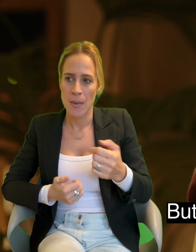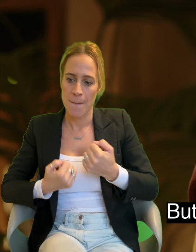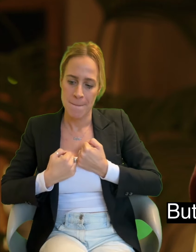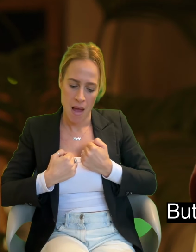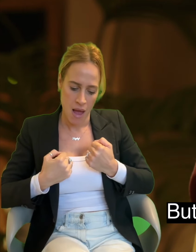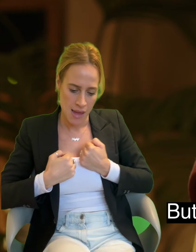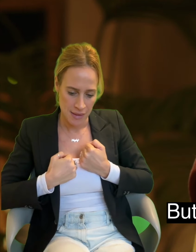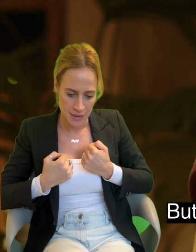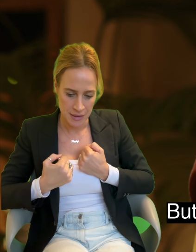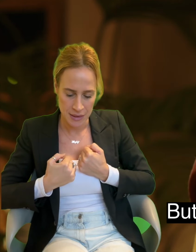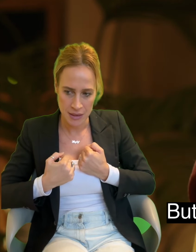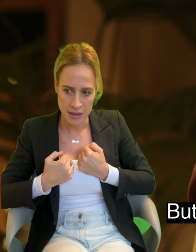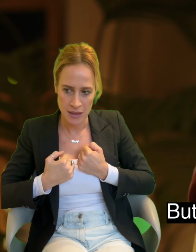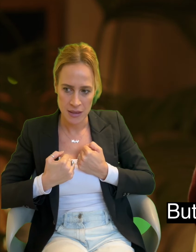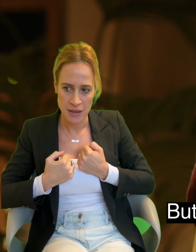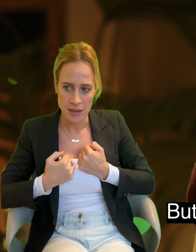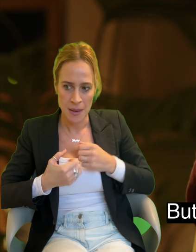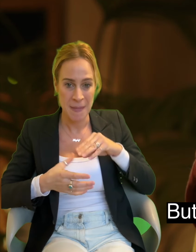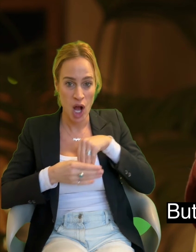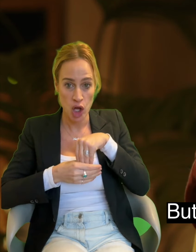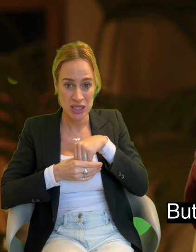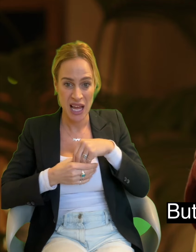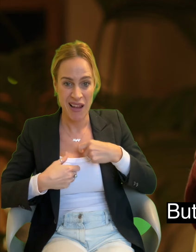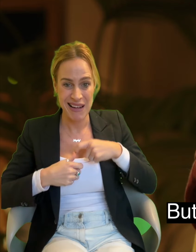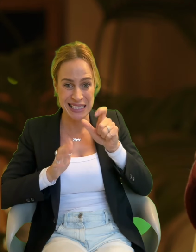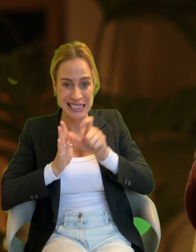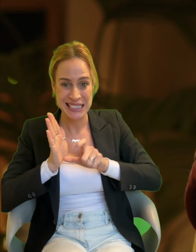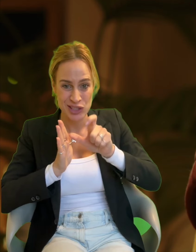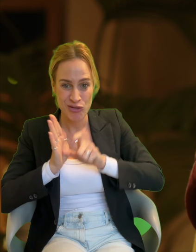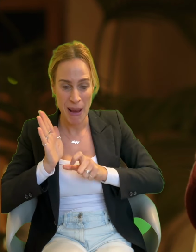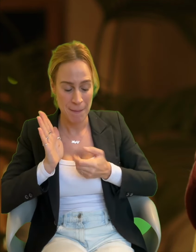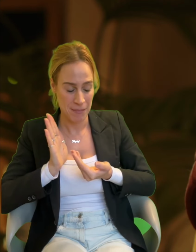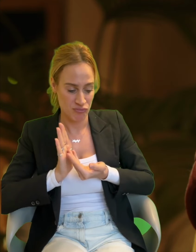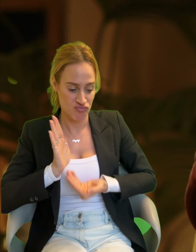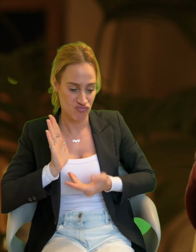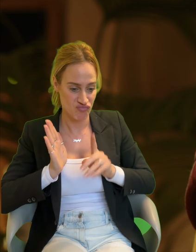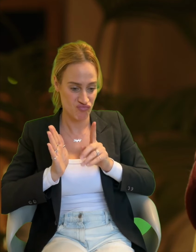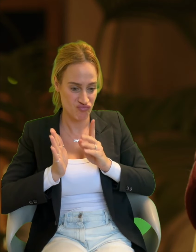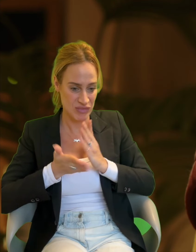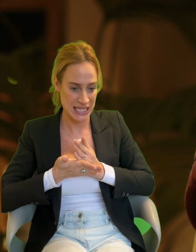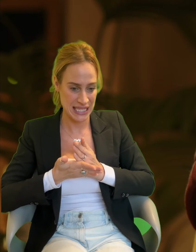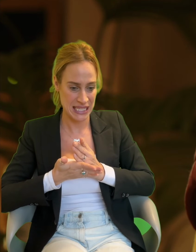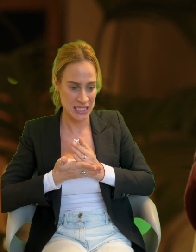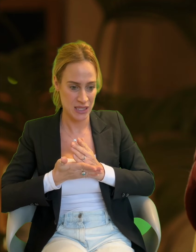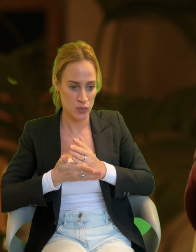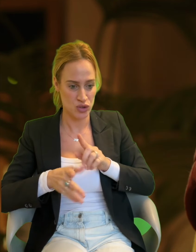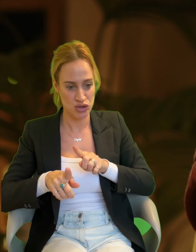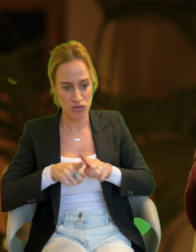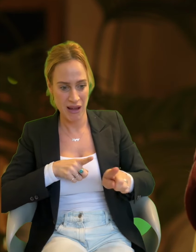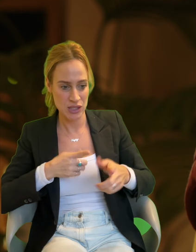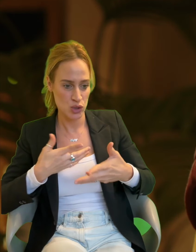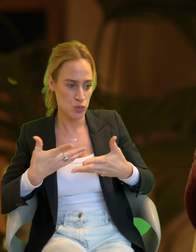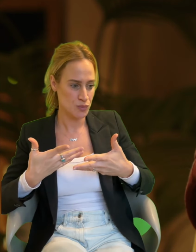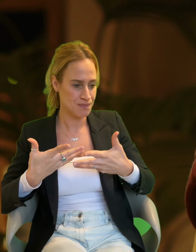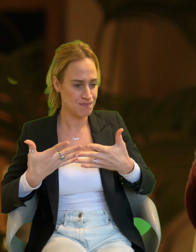my content, it was all about trying to make sure,